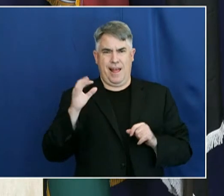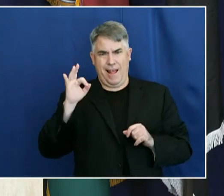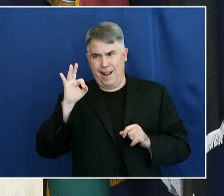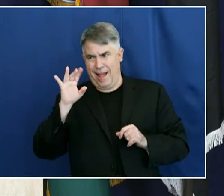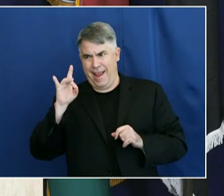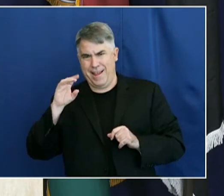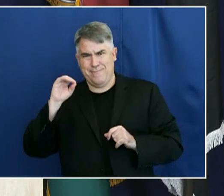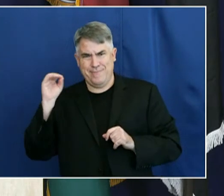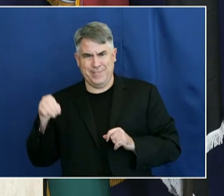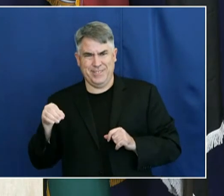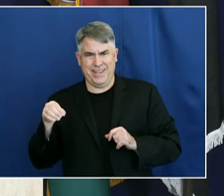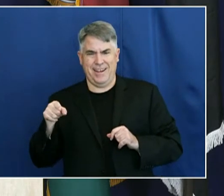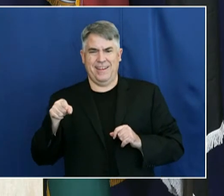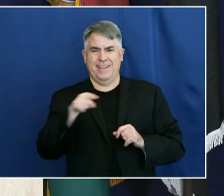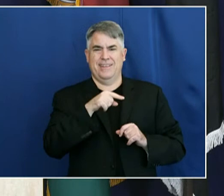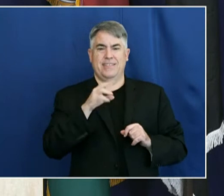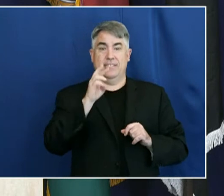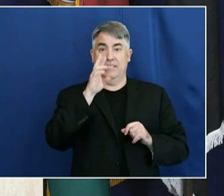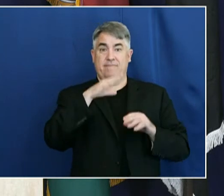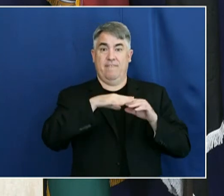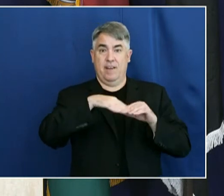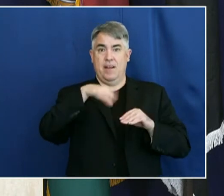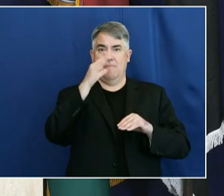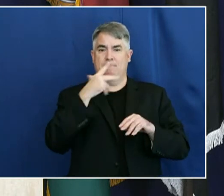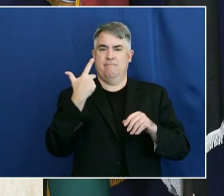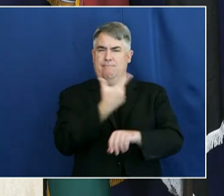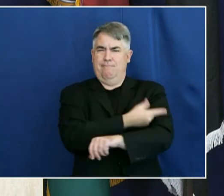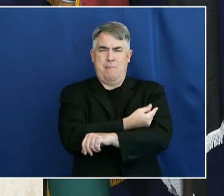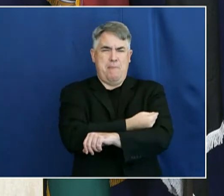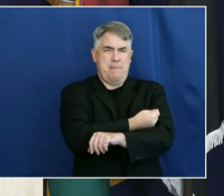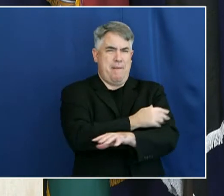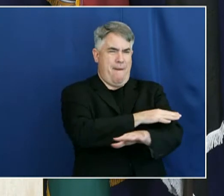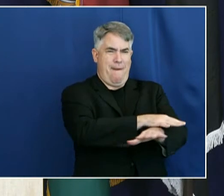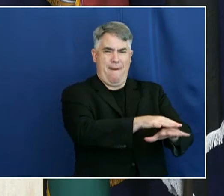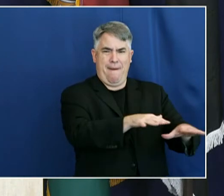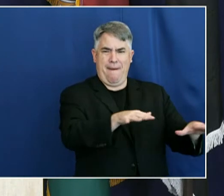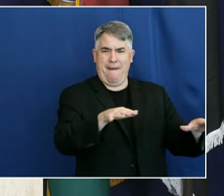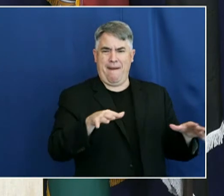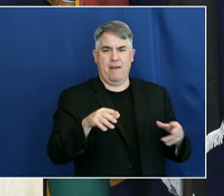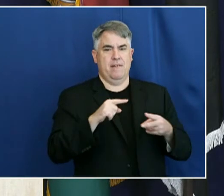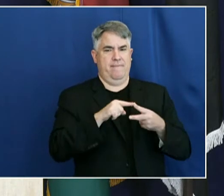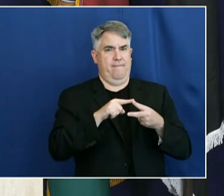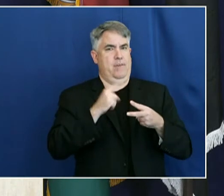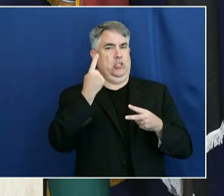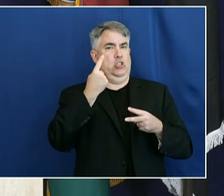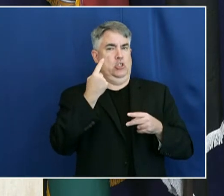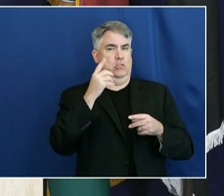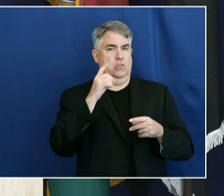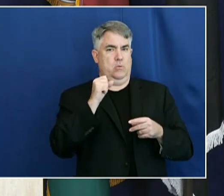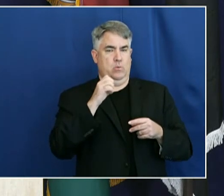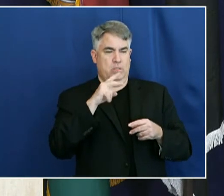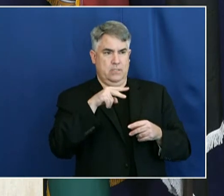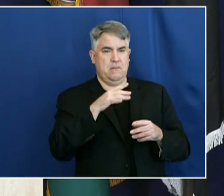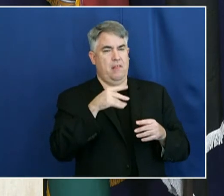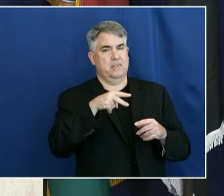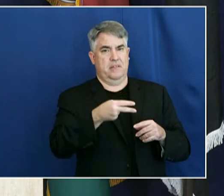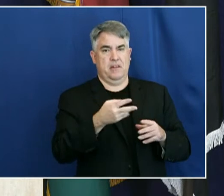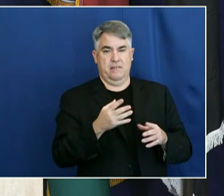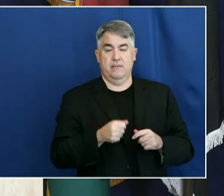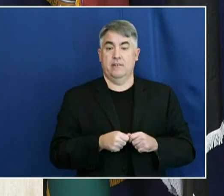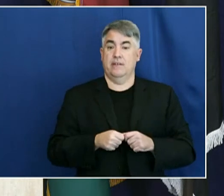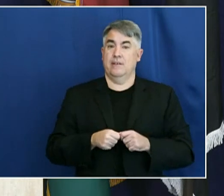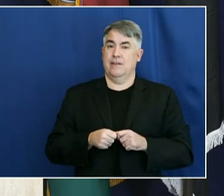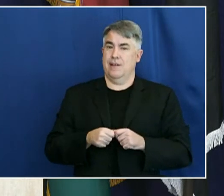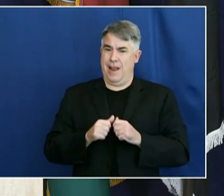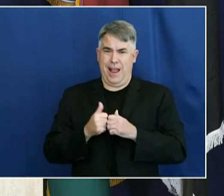and older have received at least 1 dose of the vaccine. So that means our interventions are working. This is due in large to the